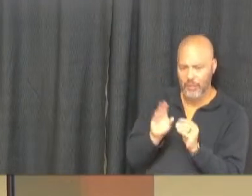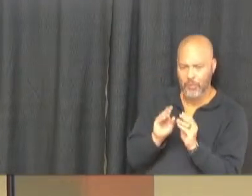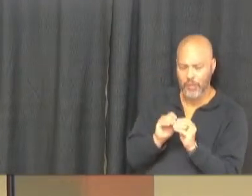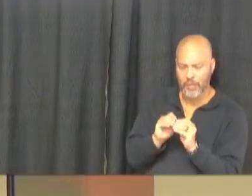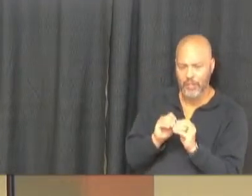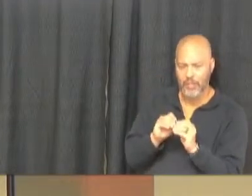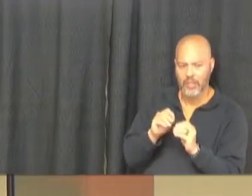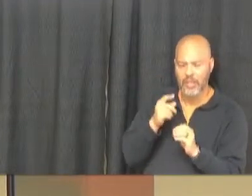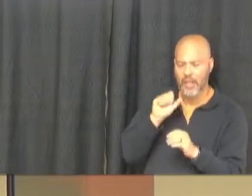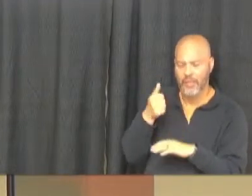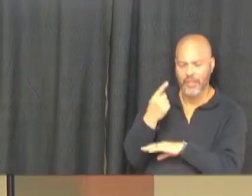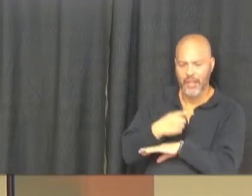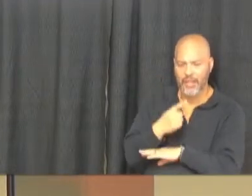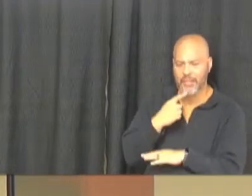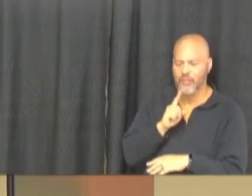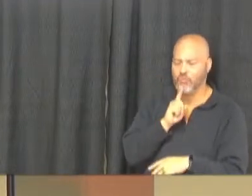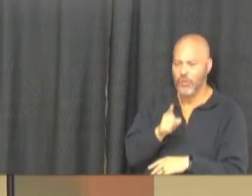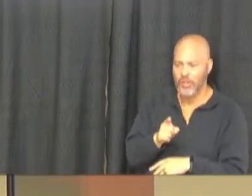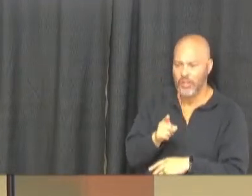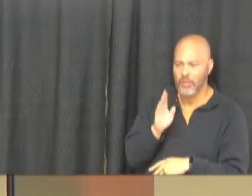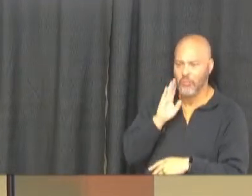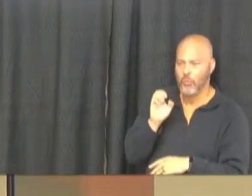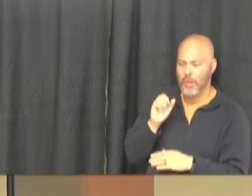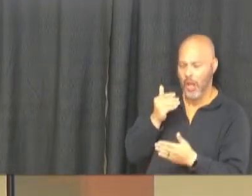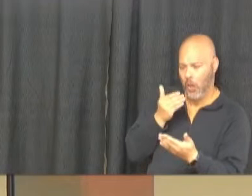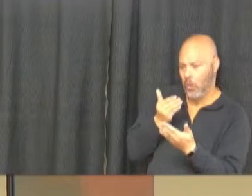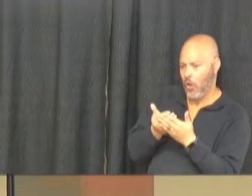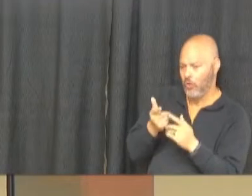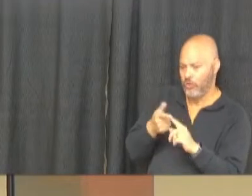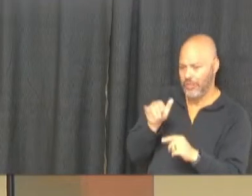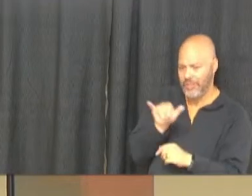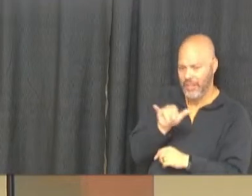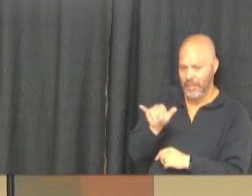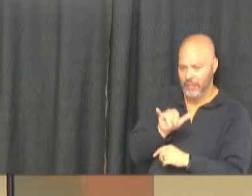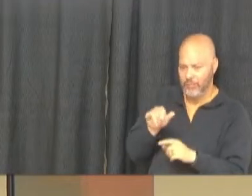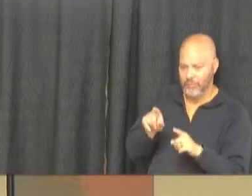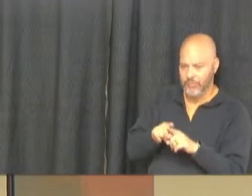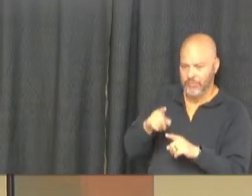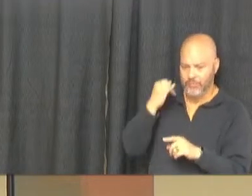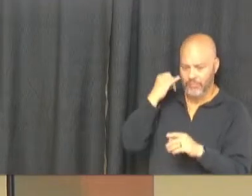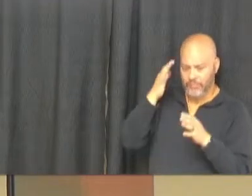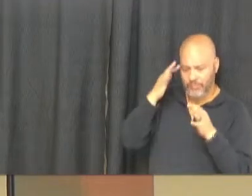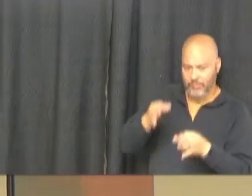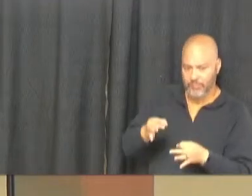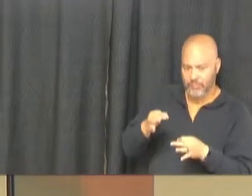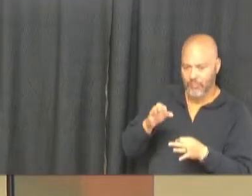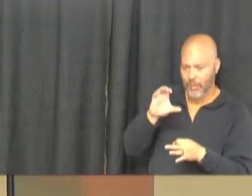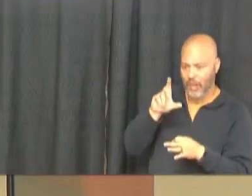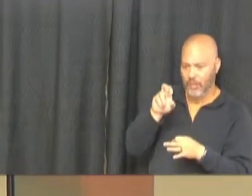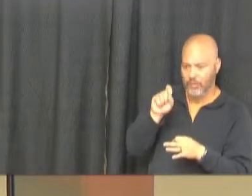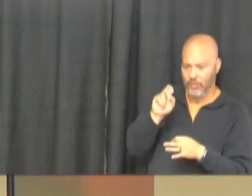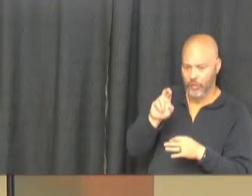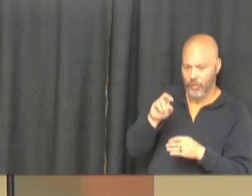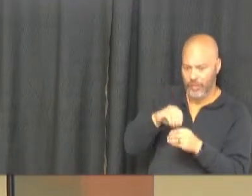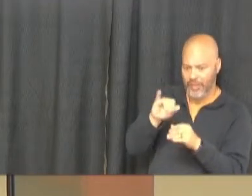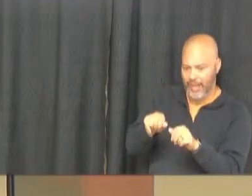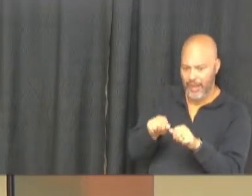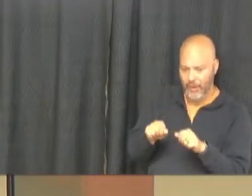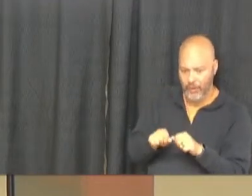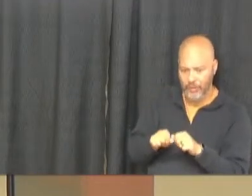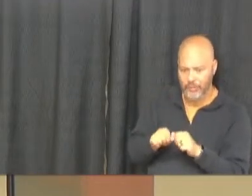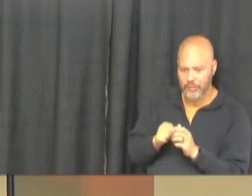other day was that really it's going to be very close to being the same as if they decided to do a cluster subdivision in that